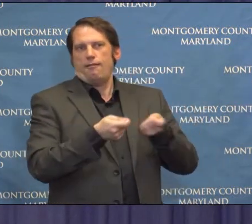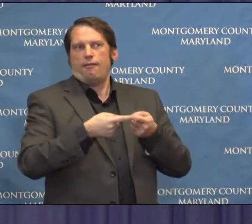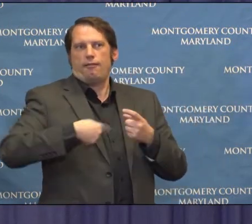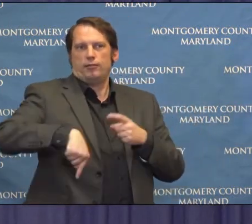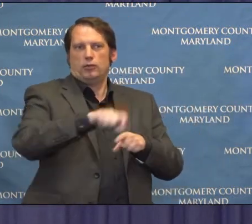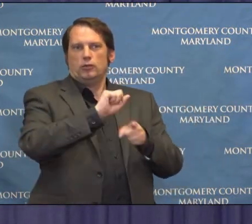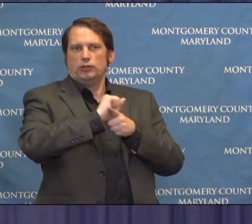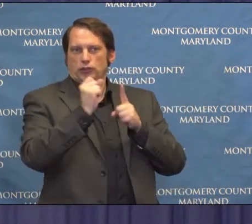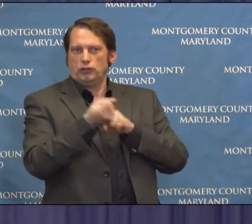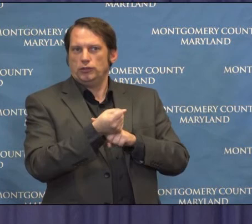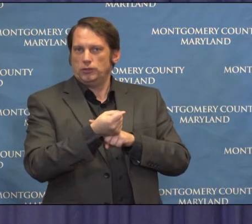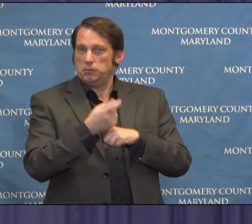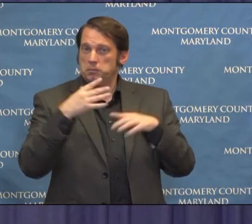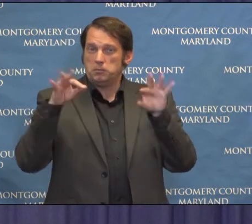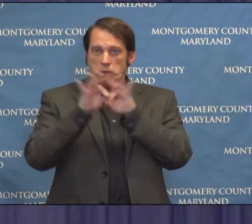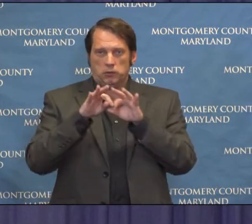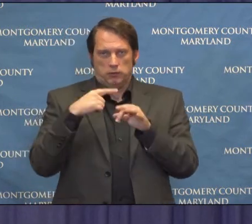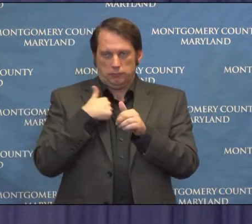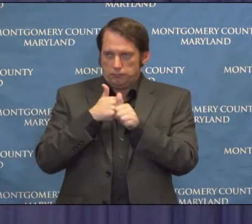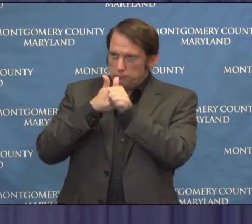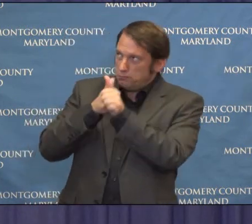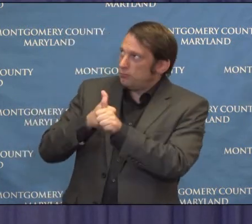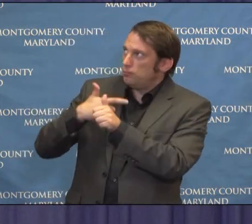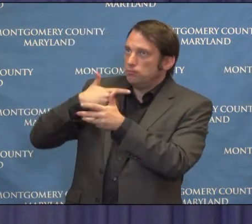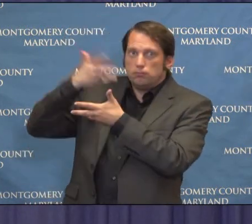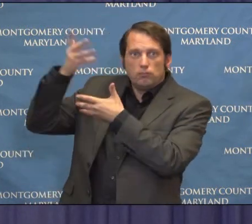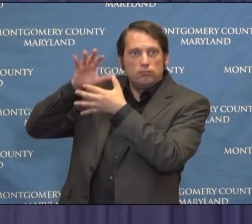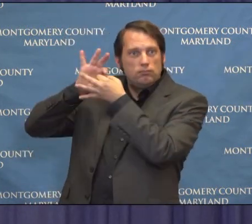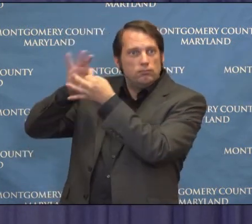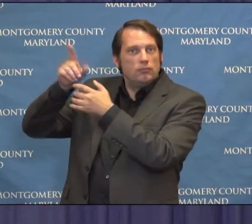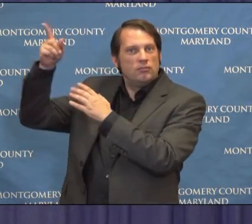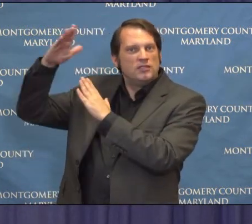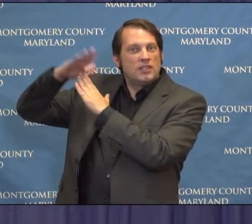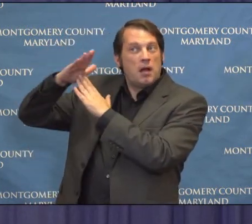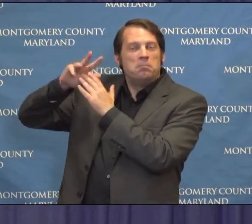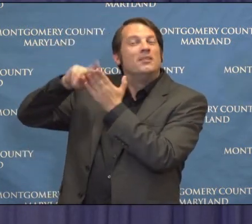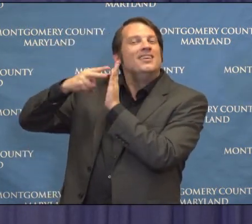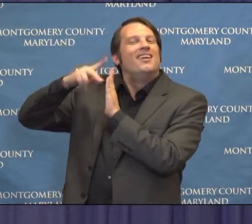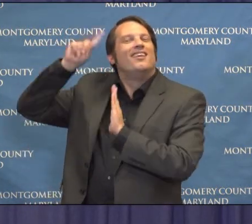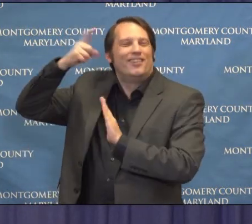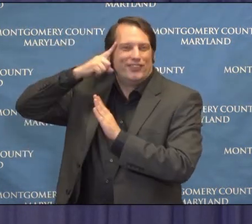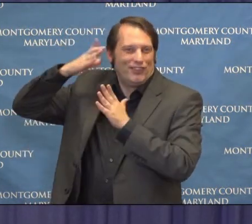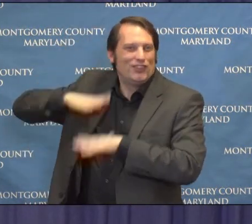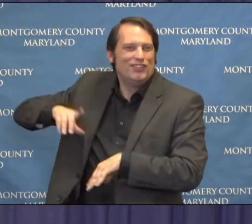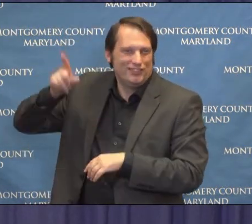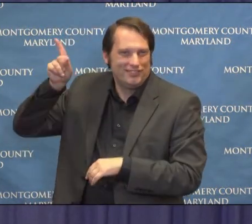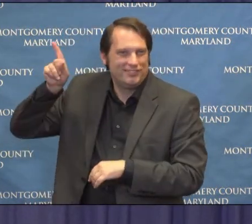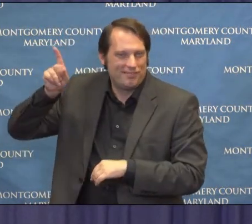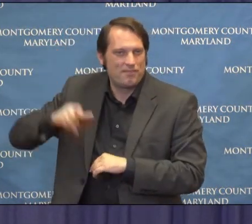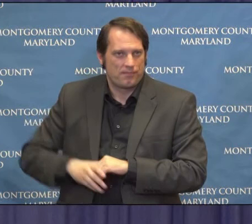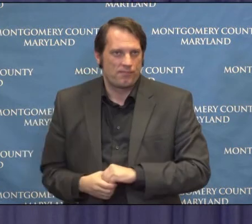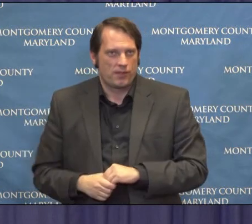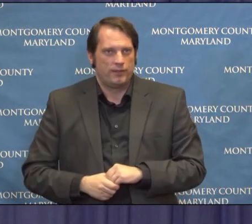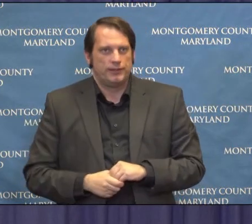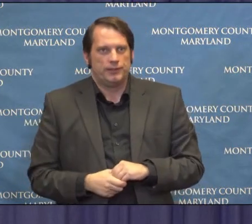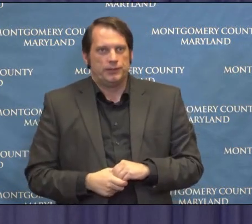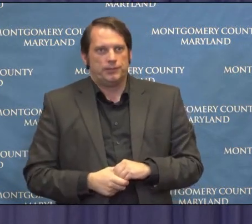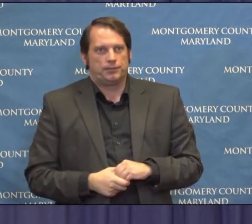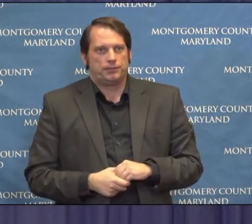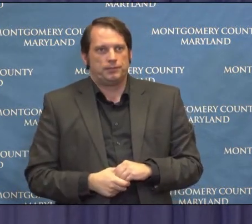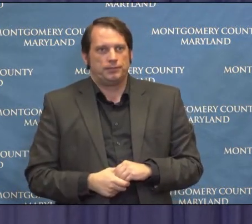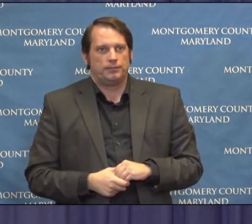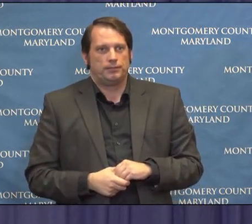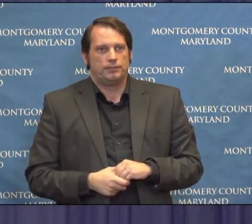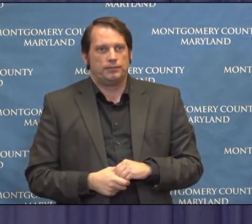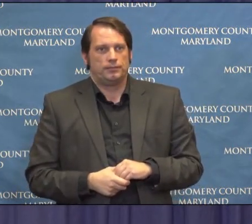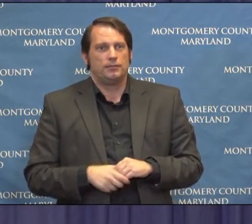those concerns is absolutely critical. I also want to remind people, as bad as this is, it will end.